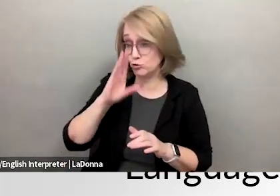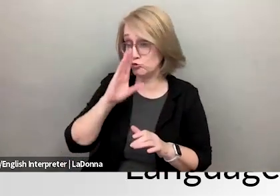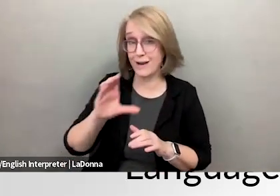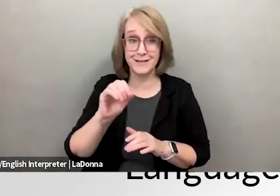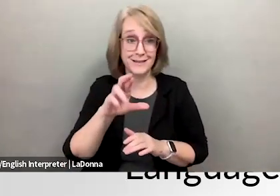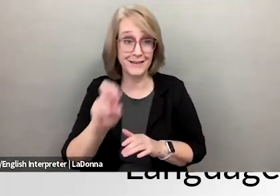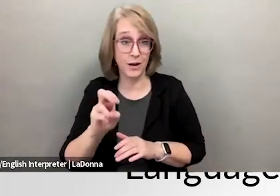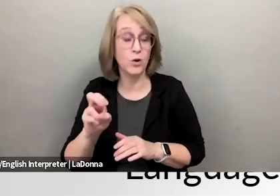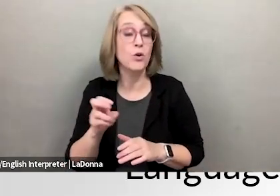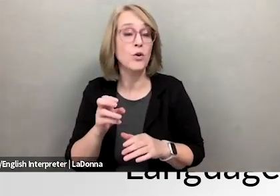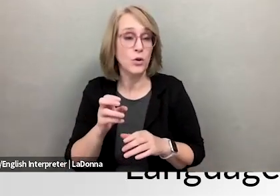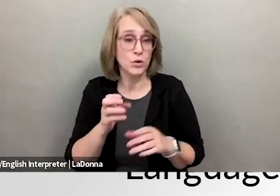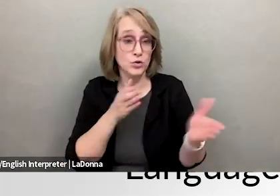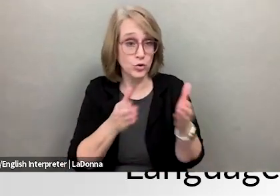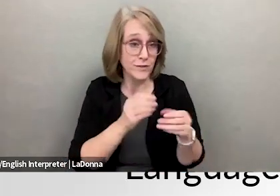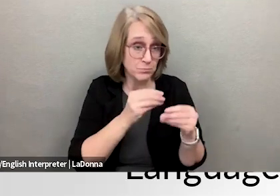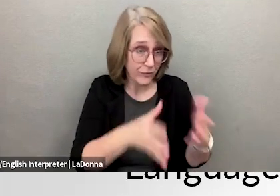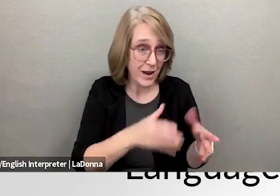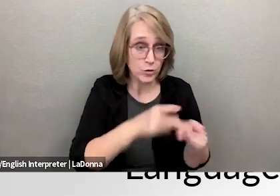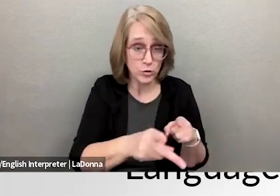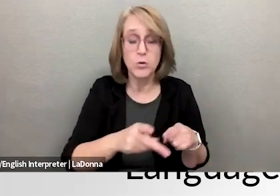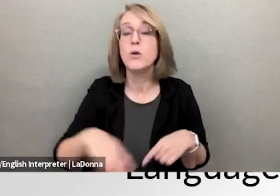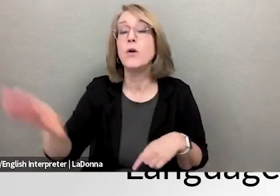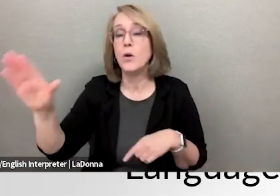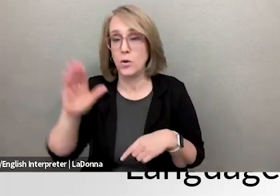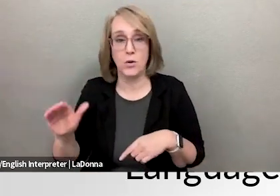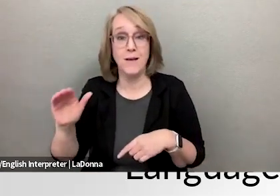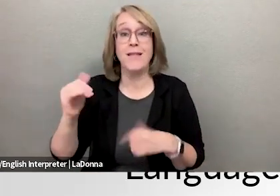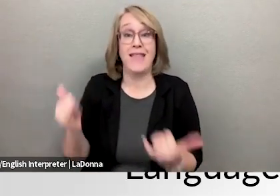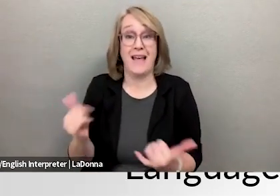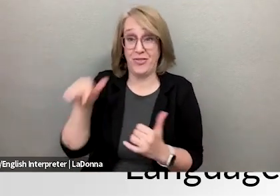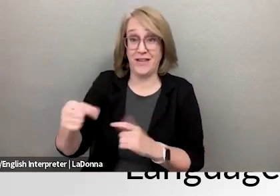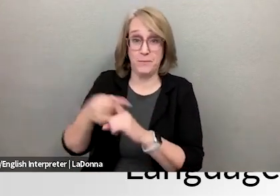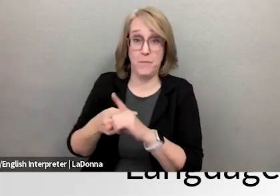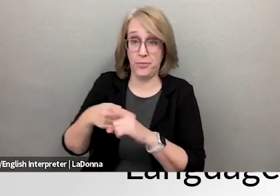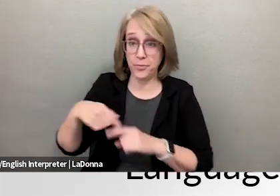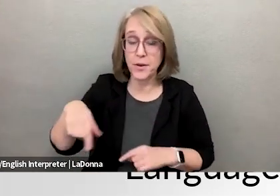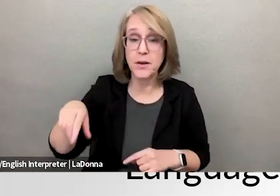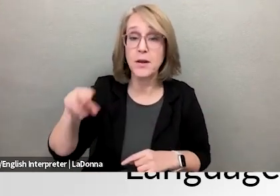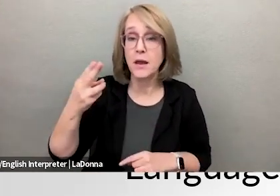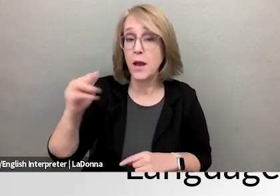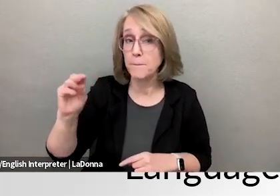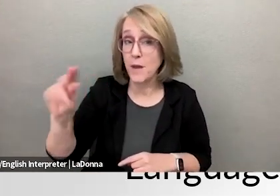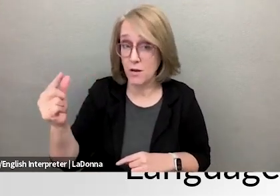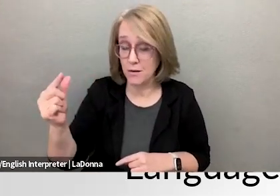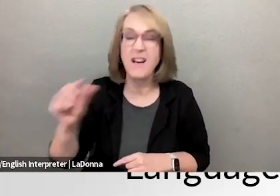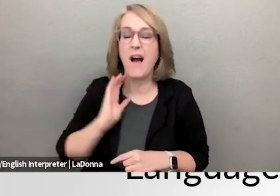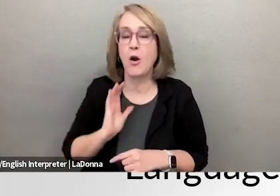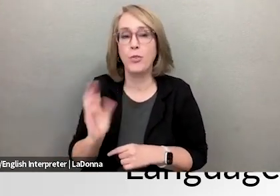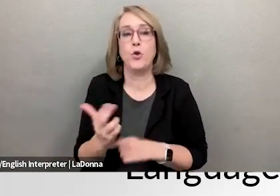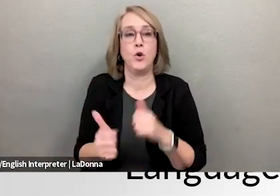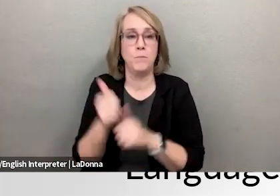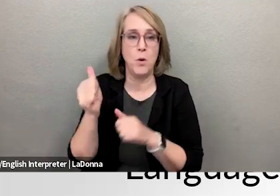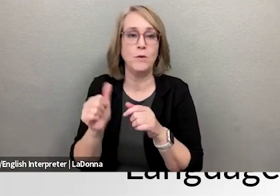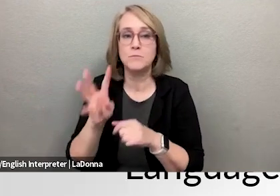And this month, we are looking at launching Hmong, which is our third most spoken language in people's homes